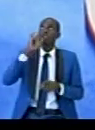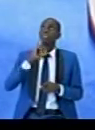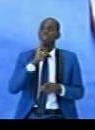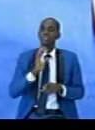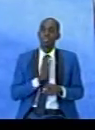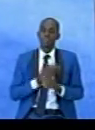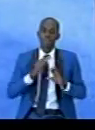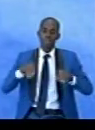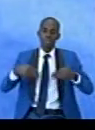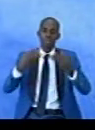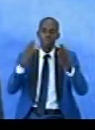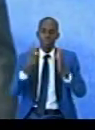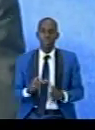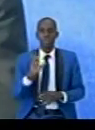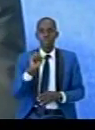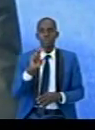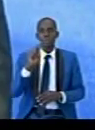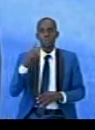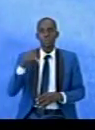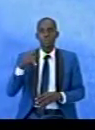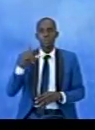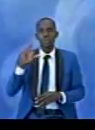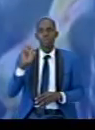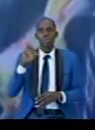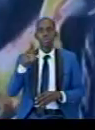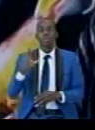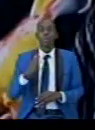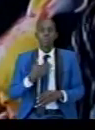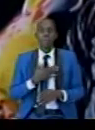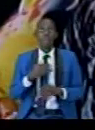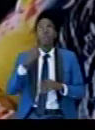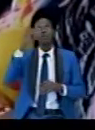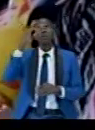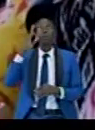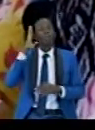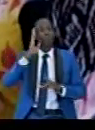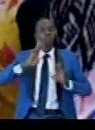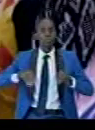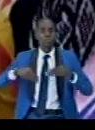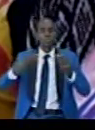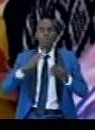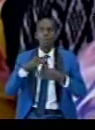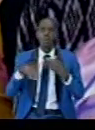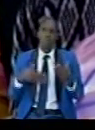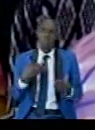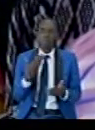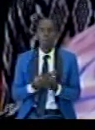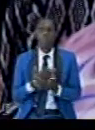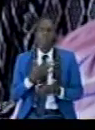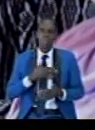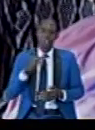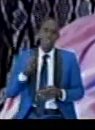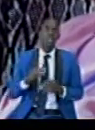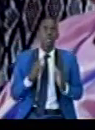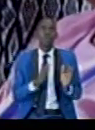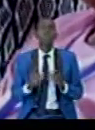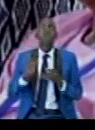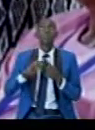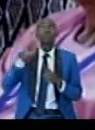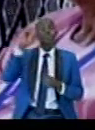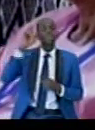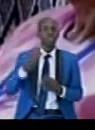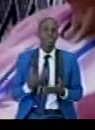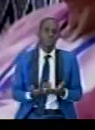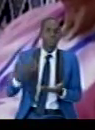needs according to his riches in glory by Christ Jesus. Your salvation, your strength, your succor, and he is